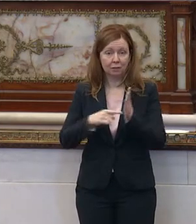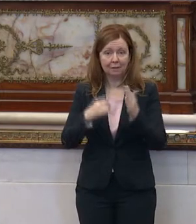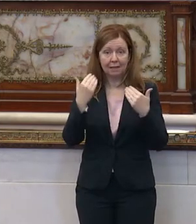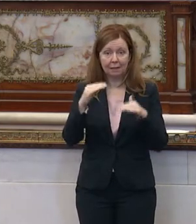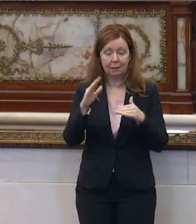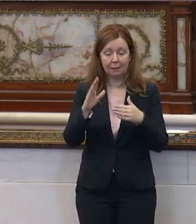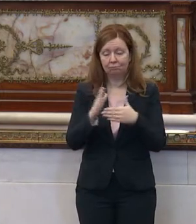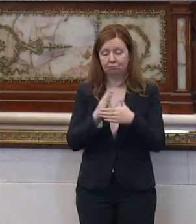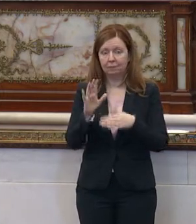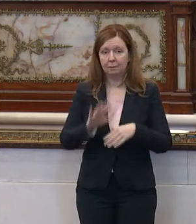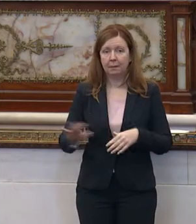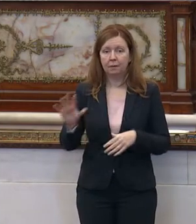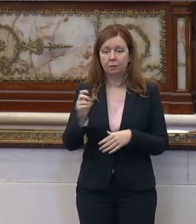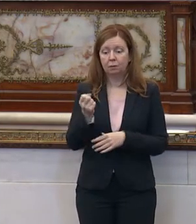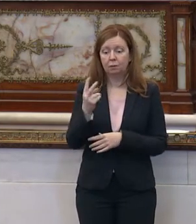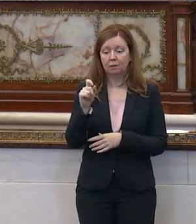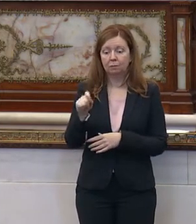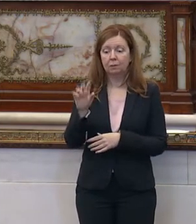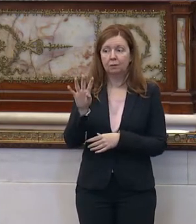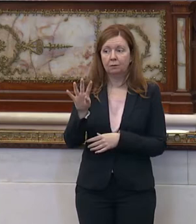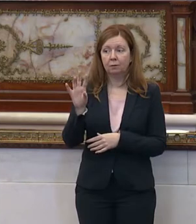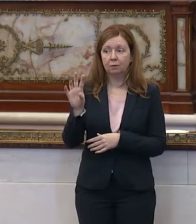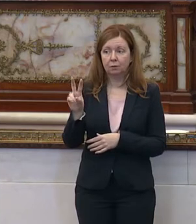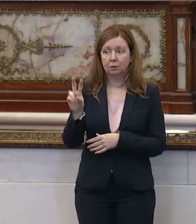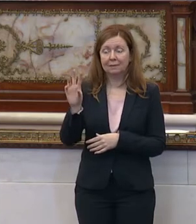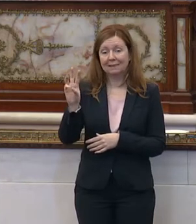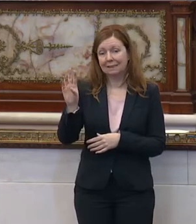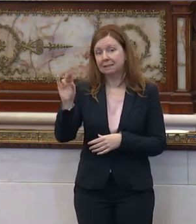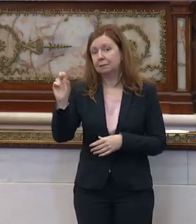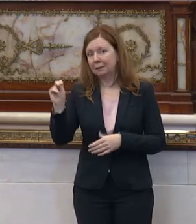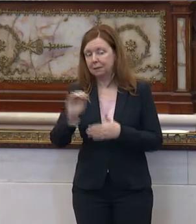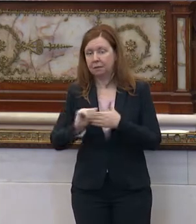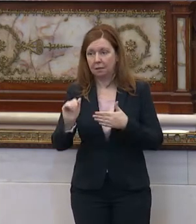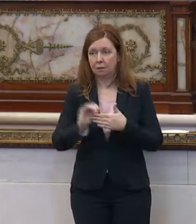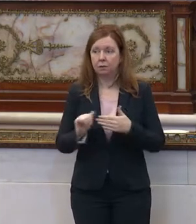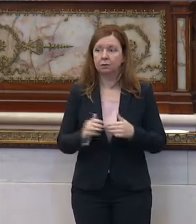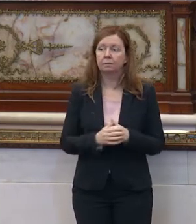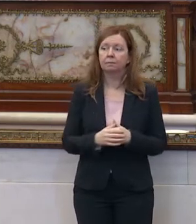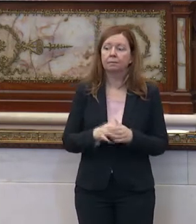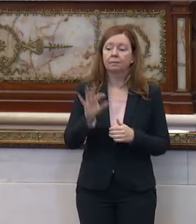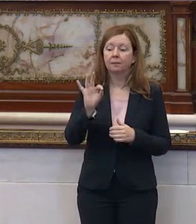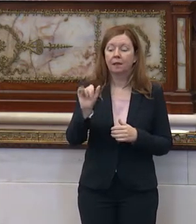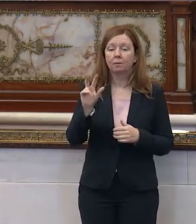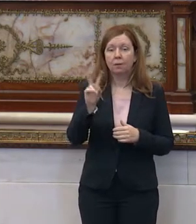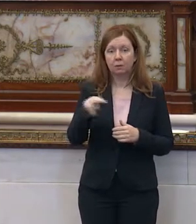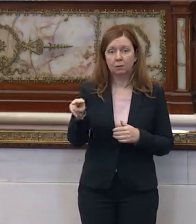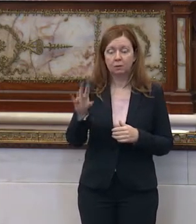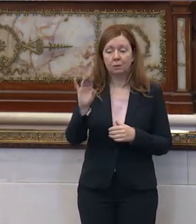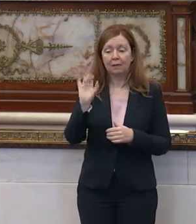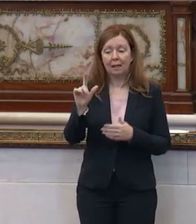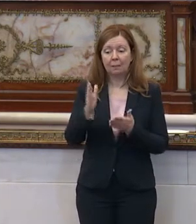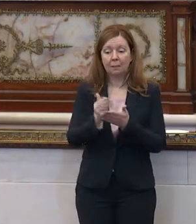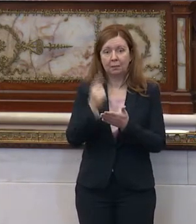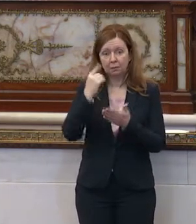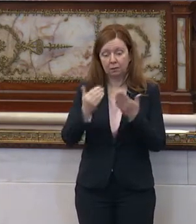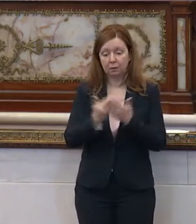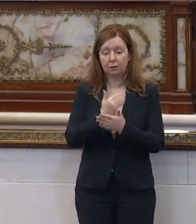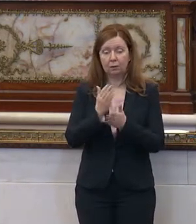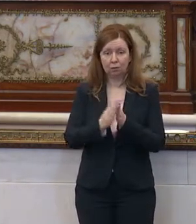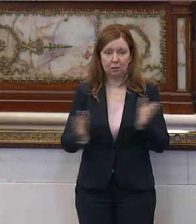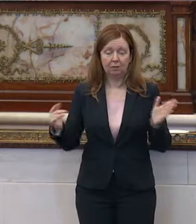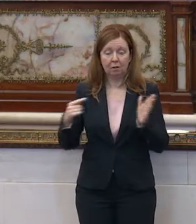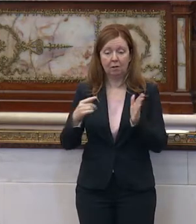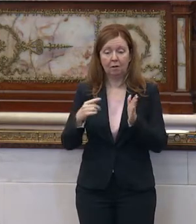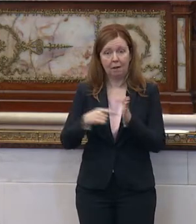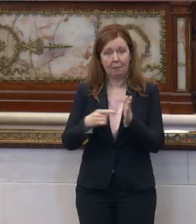by a margin of approximately $12.426 billion. The FY22 capital budget for new general obligation bonds